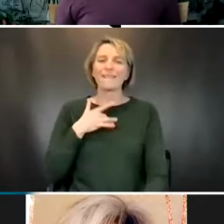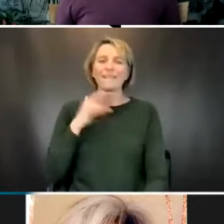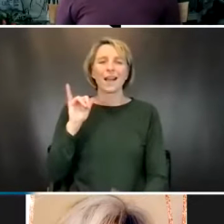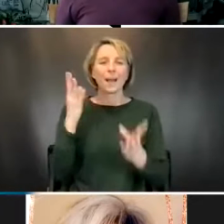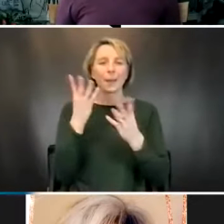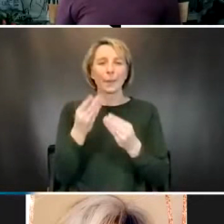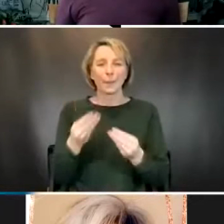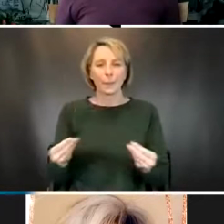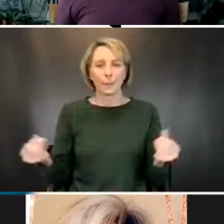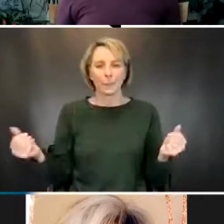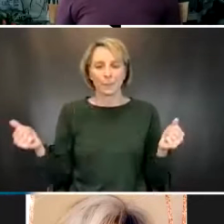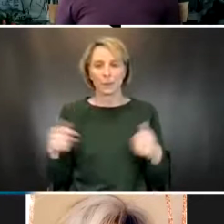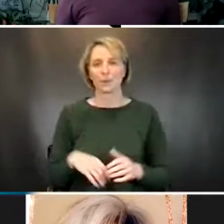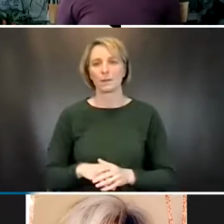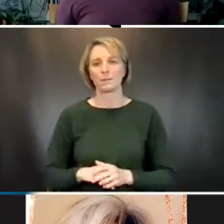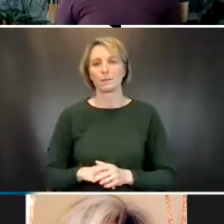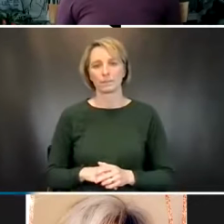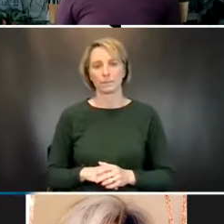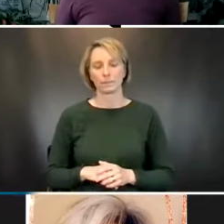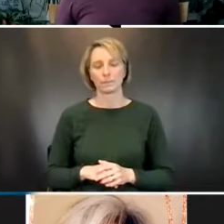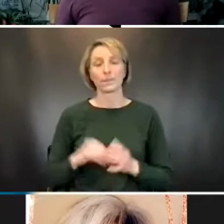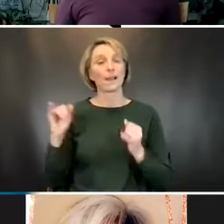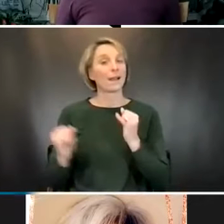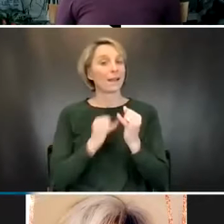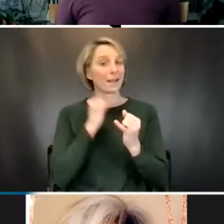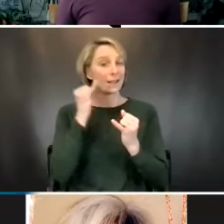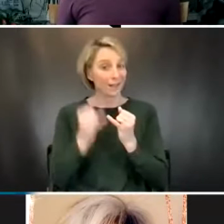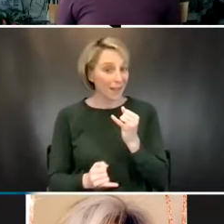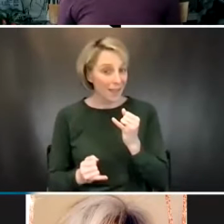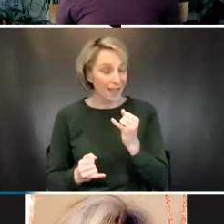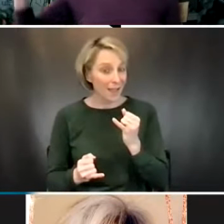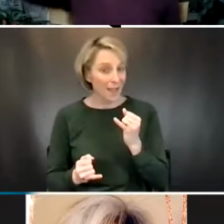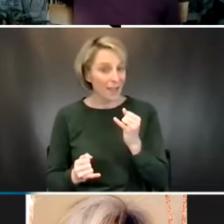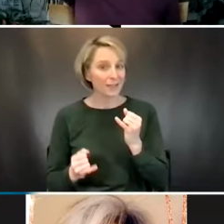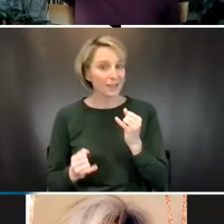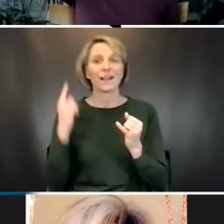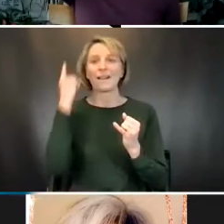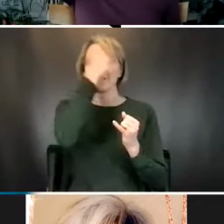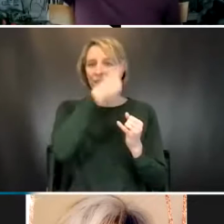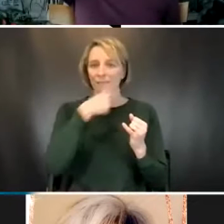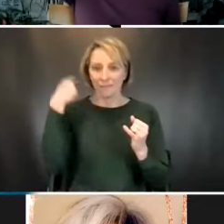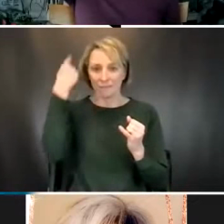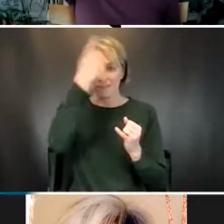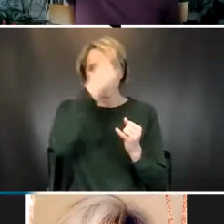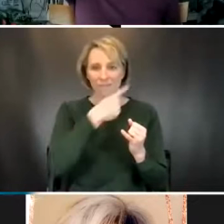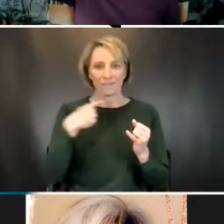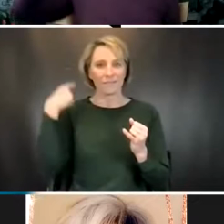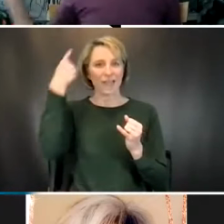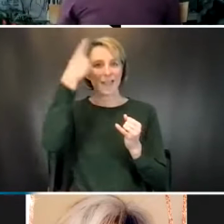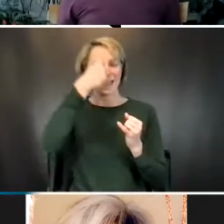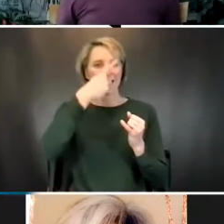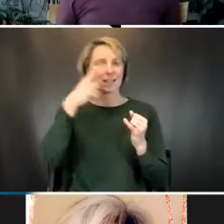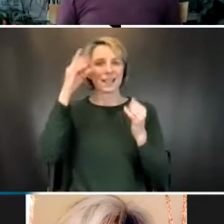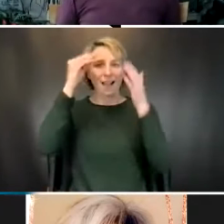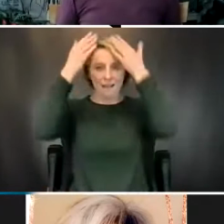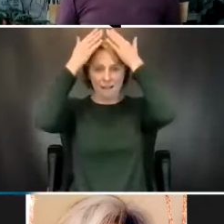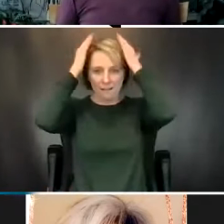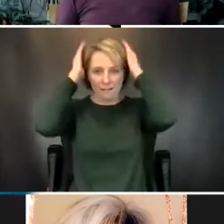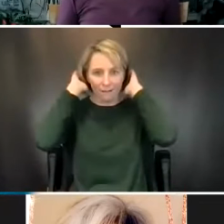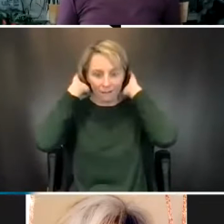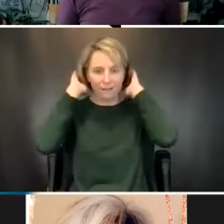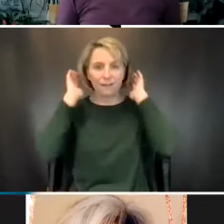shoulders. And then the last one, our face and the muscle or the skin around our skull, we're going